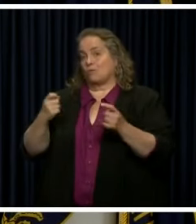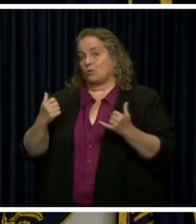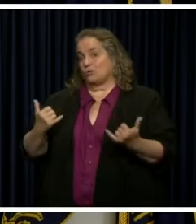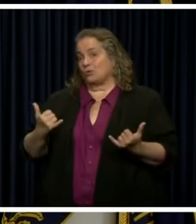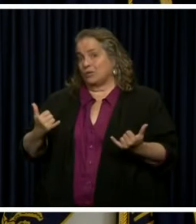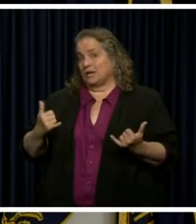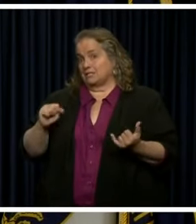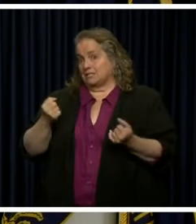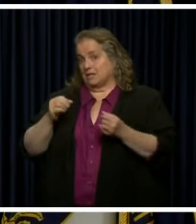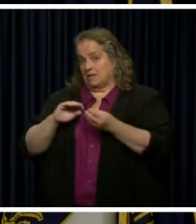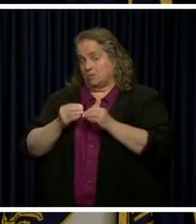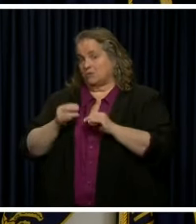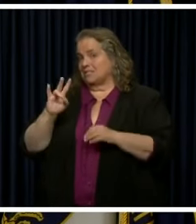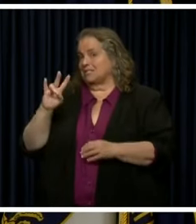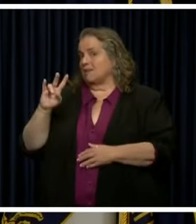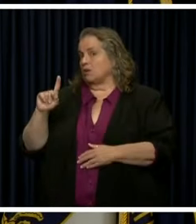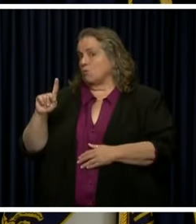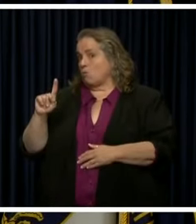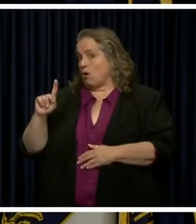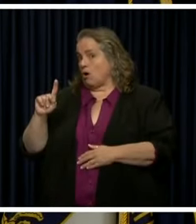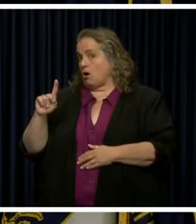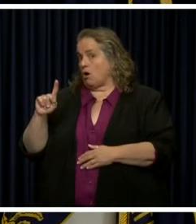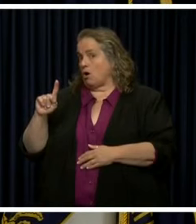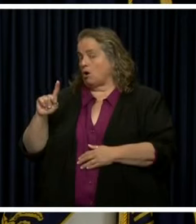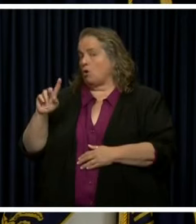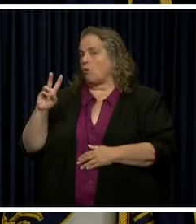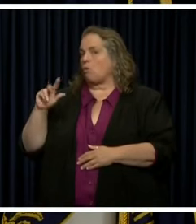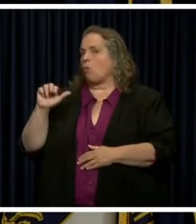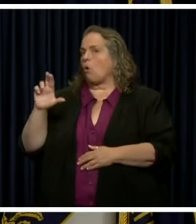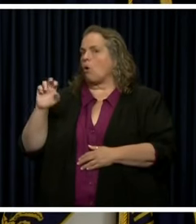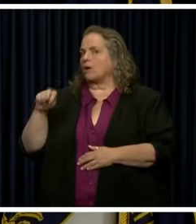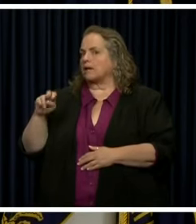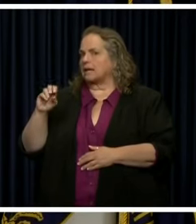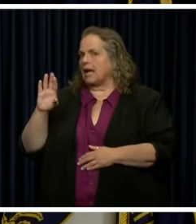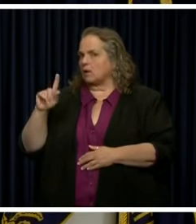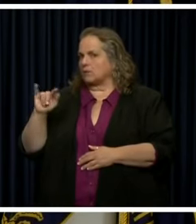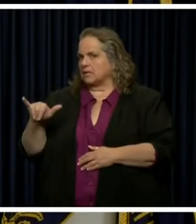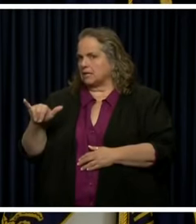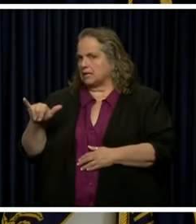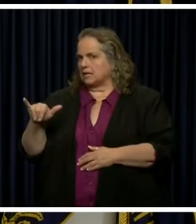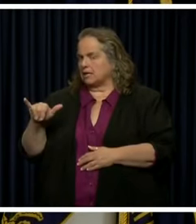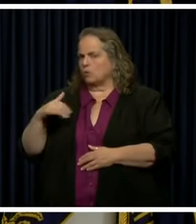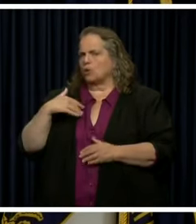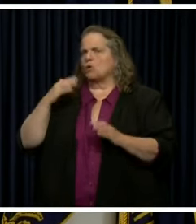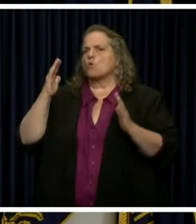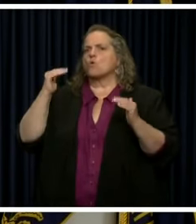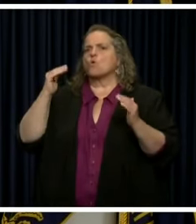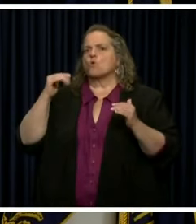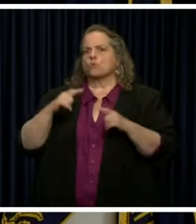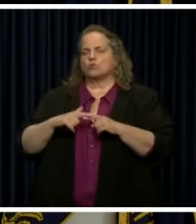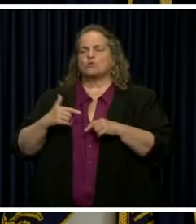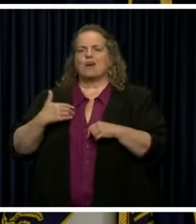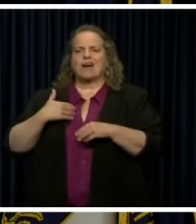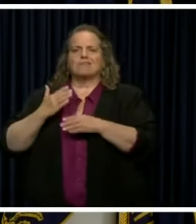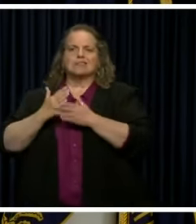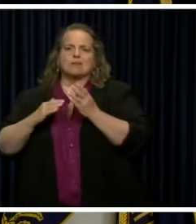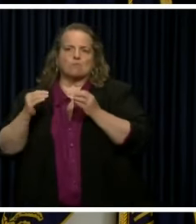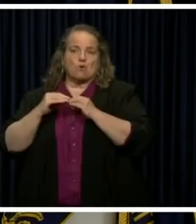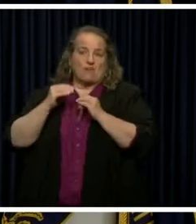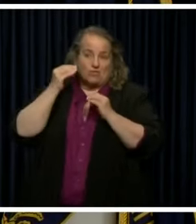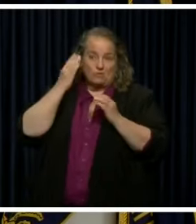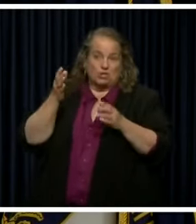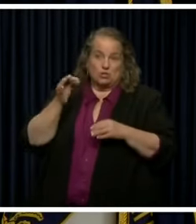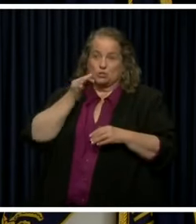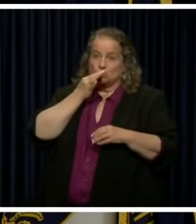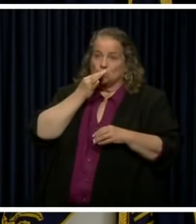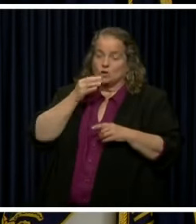today's numbers, 71 from Warren County. We hope to have some more information